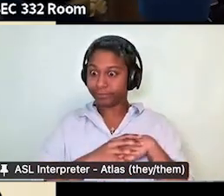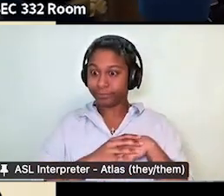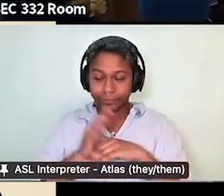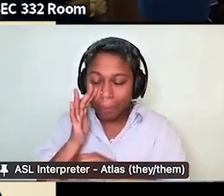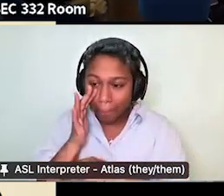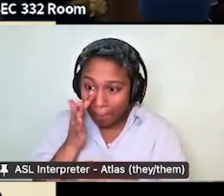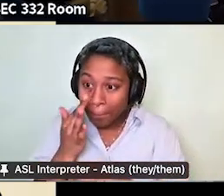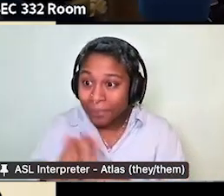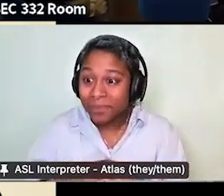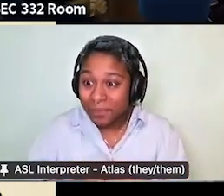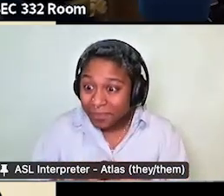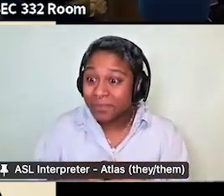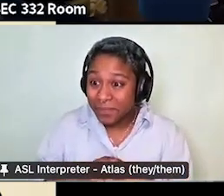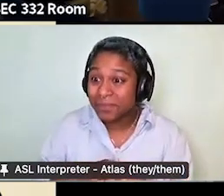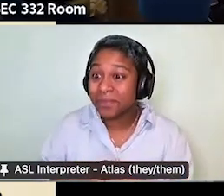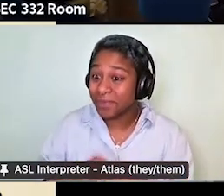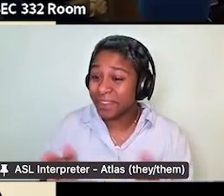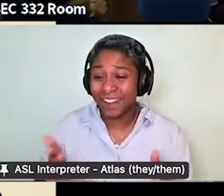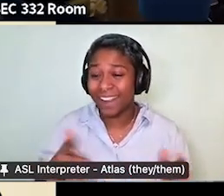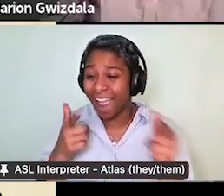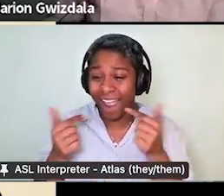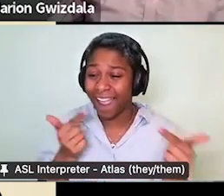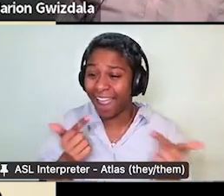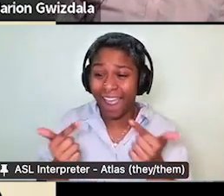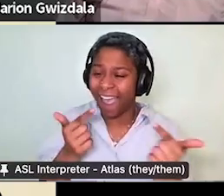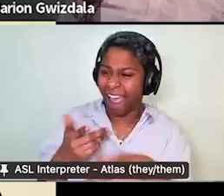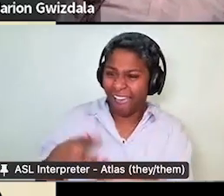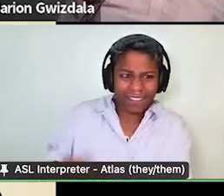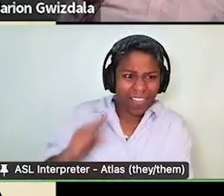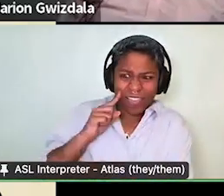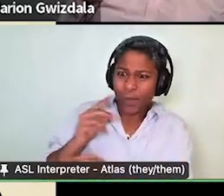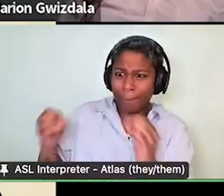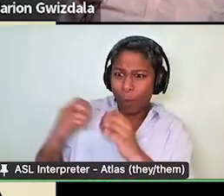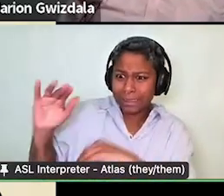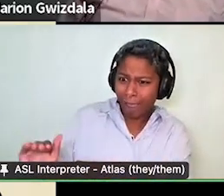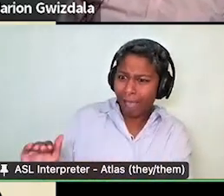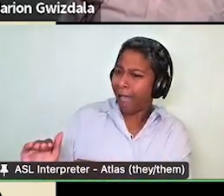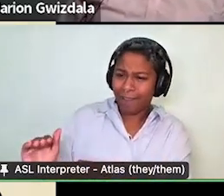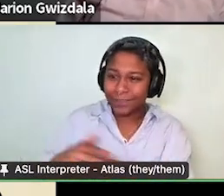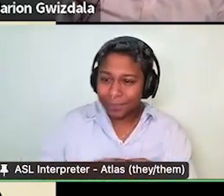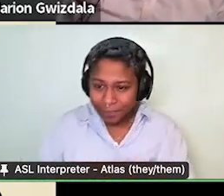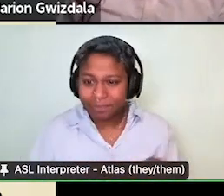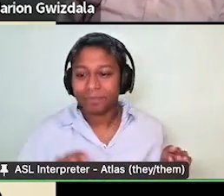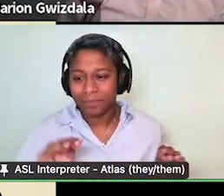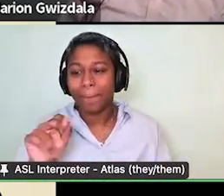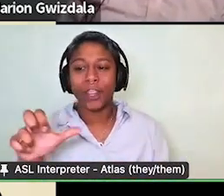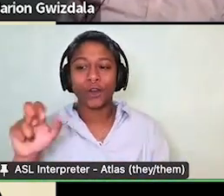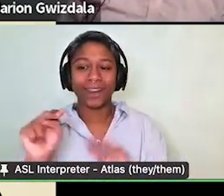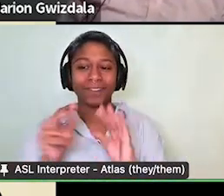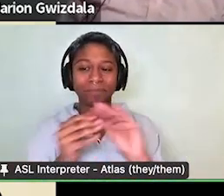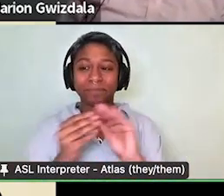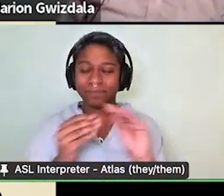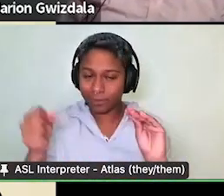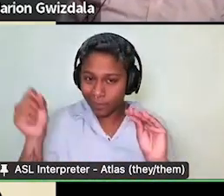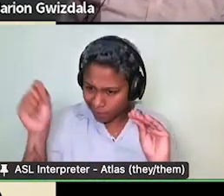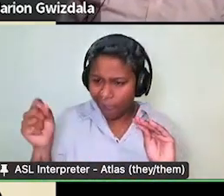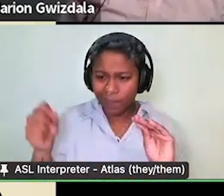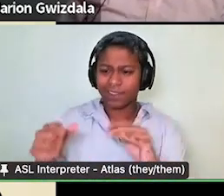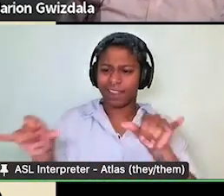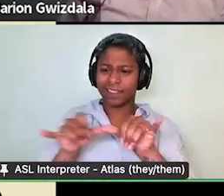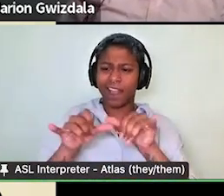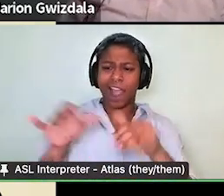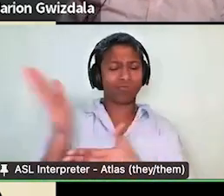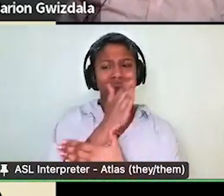they were smaller than a horse. Yeah. Yeah, and they range in size. The largest one I saw was probably